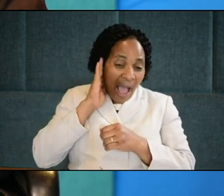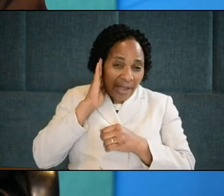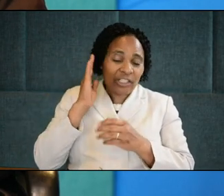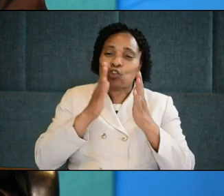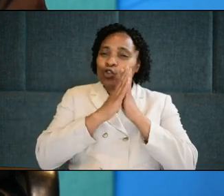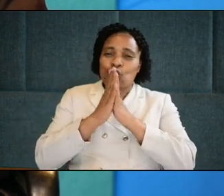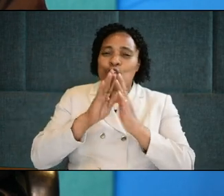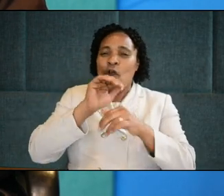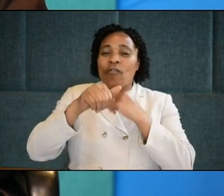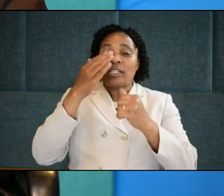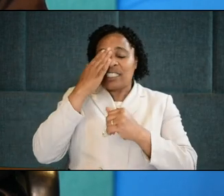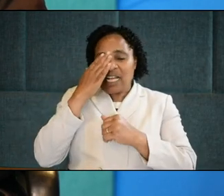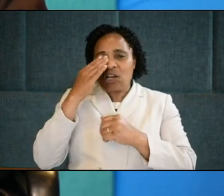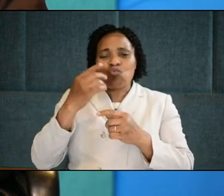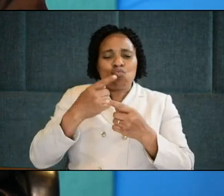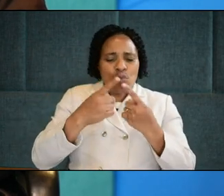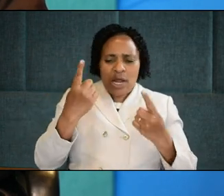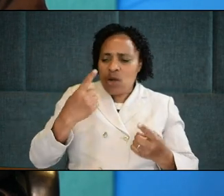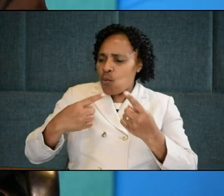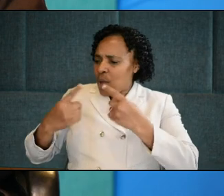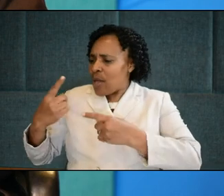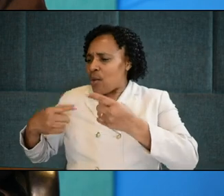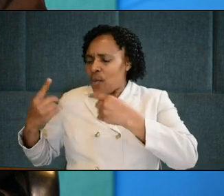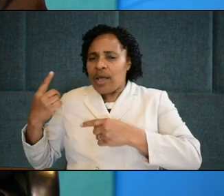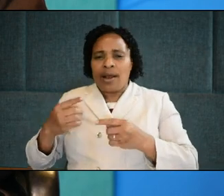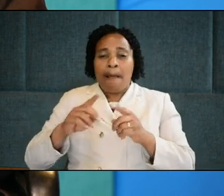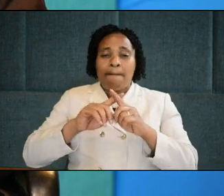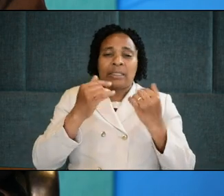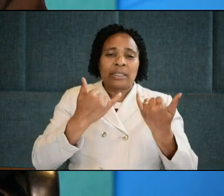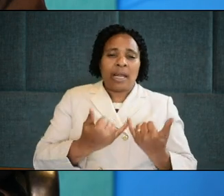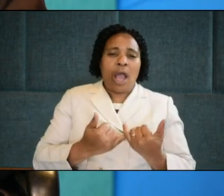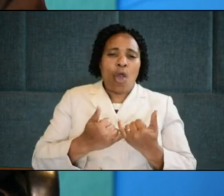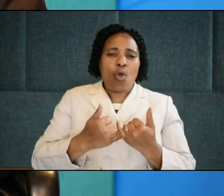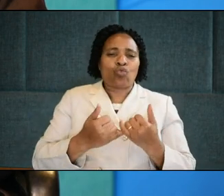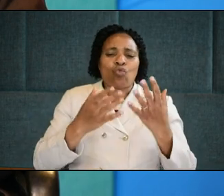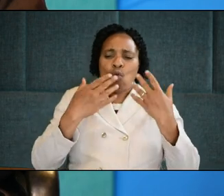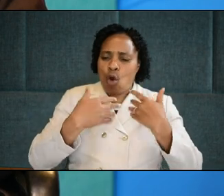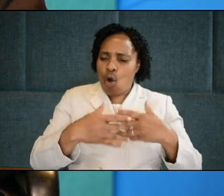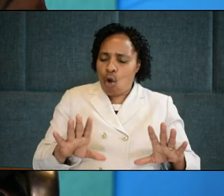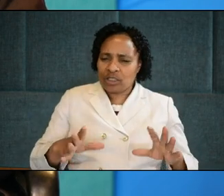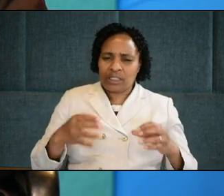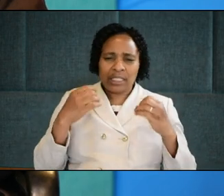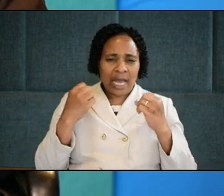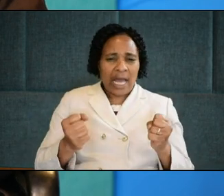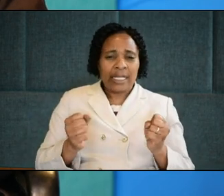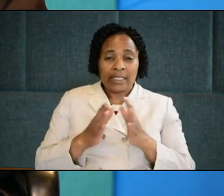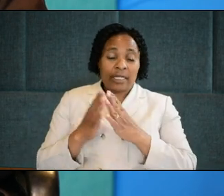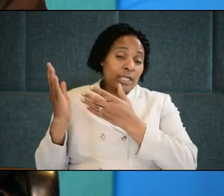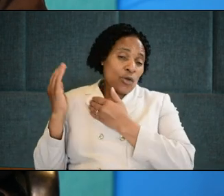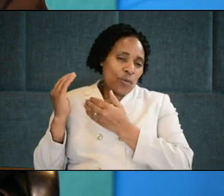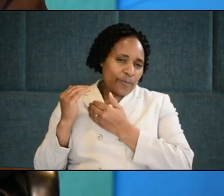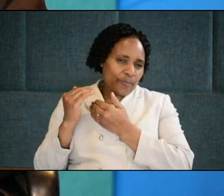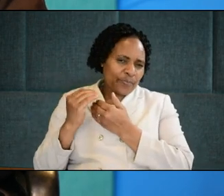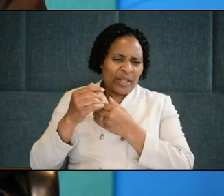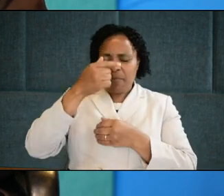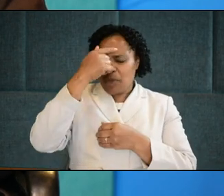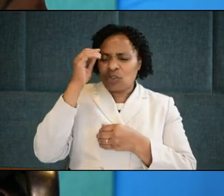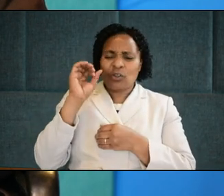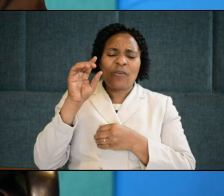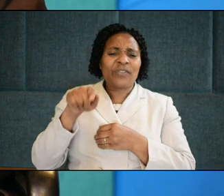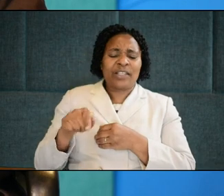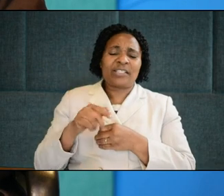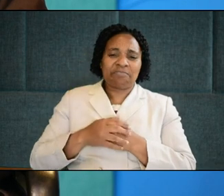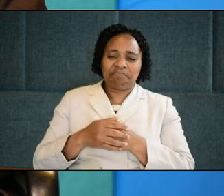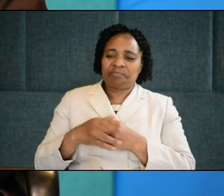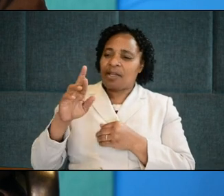and conquering all the cities that they have been through. And by that, they have lost courage and all hope. And because of this,